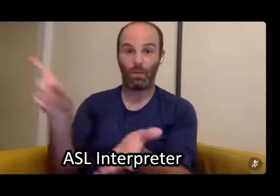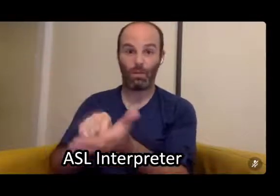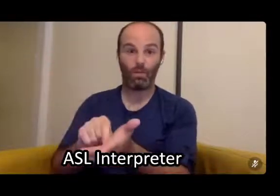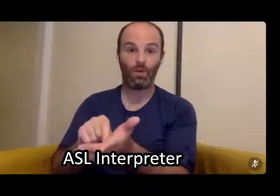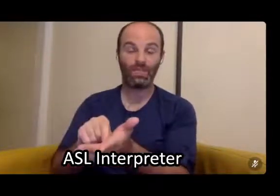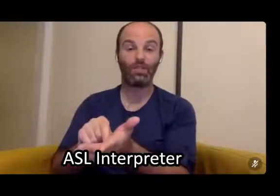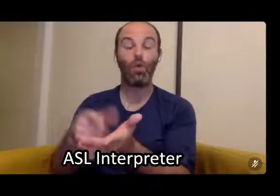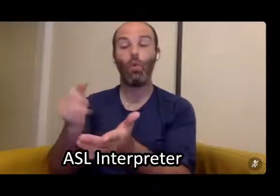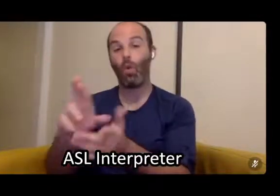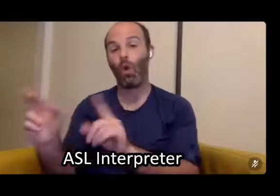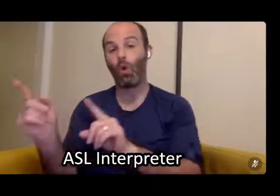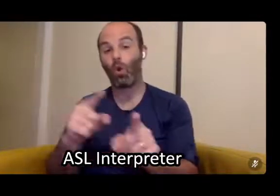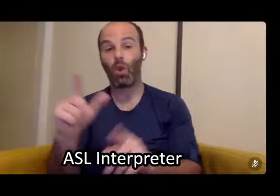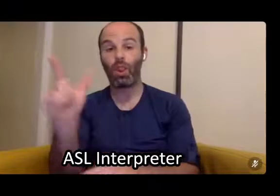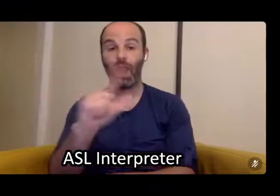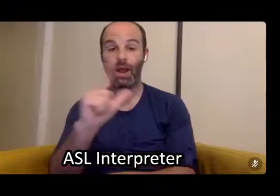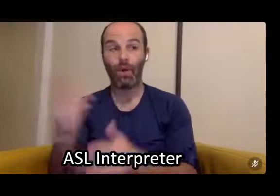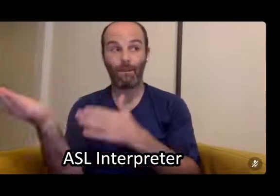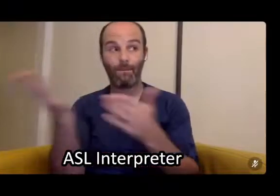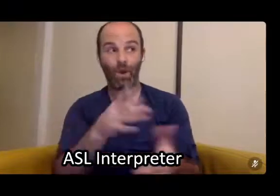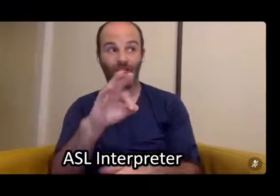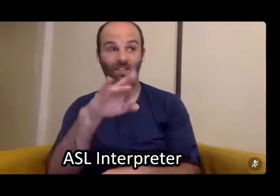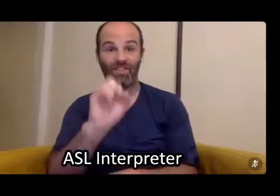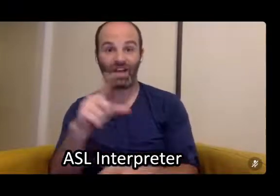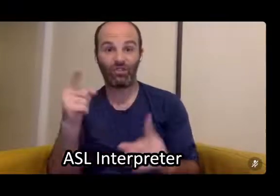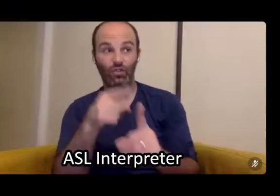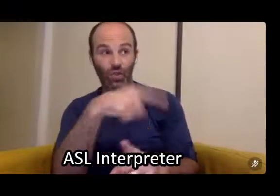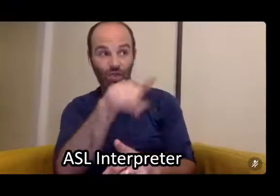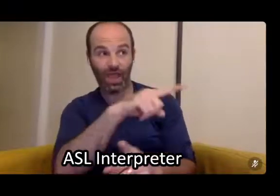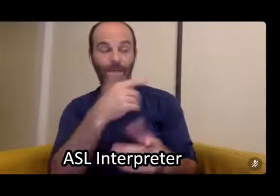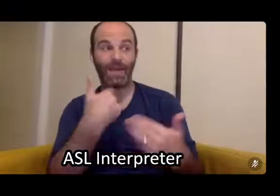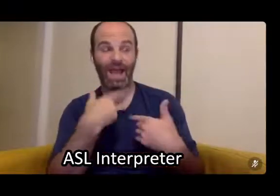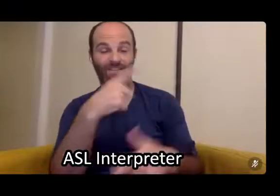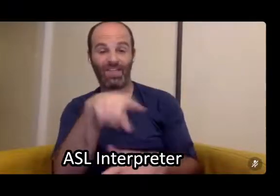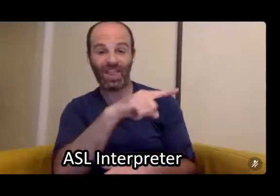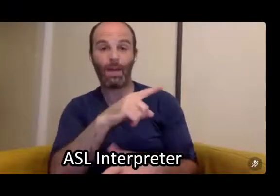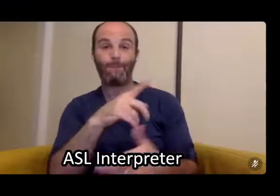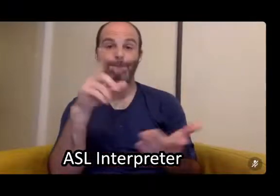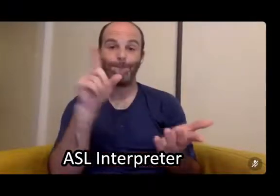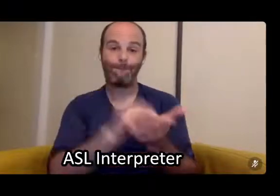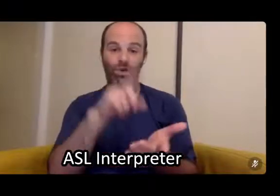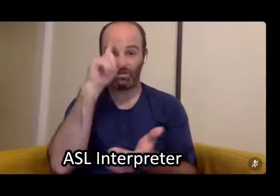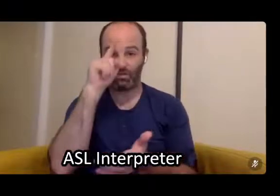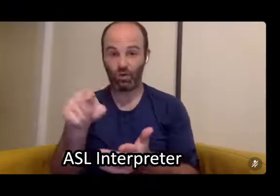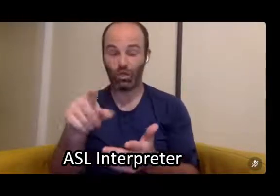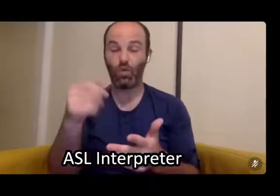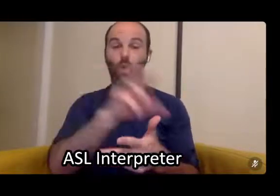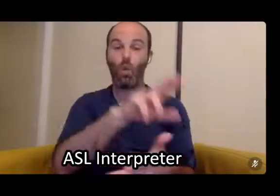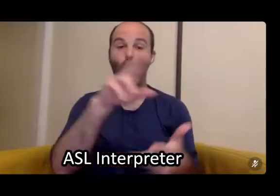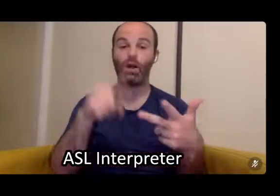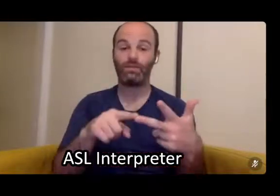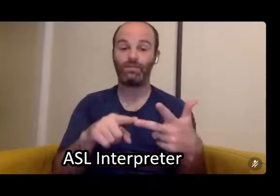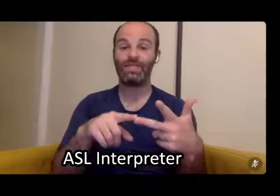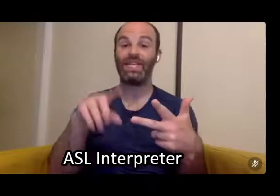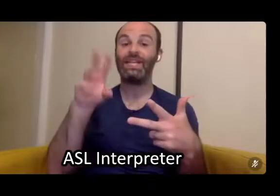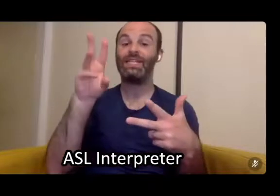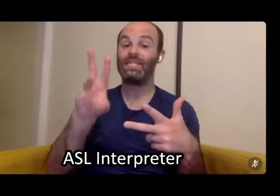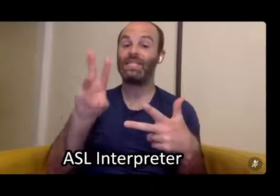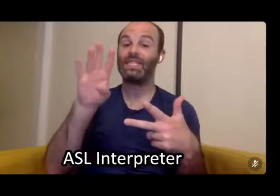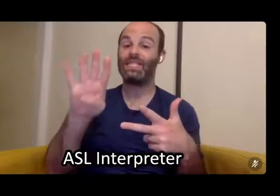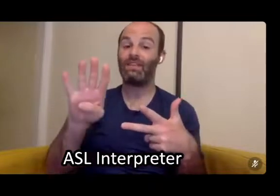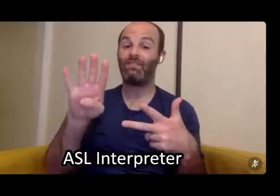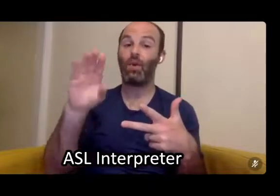printed there. And then the third option is you can go to 64ouncegames.com and they